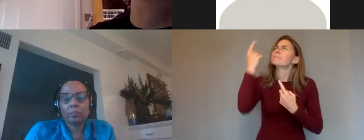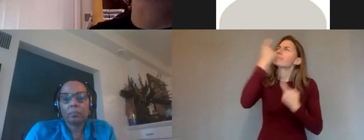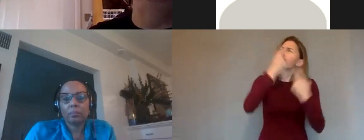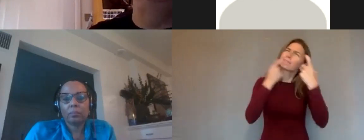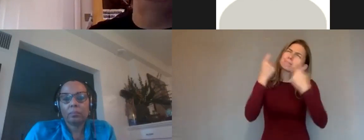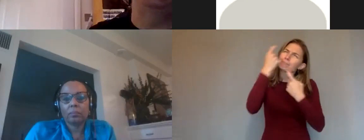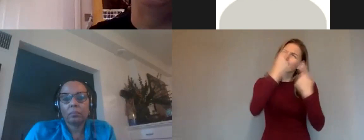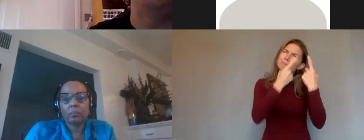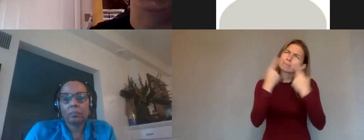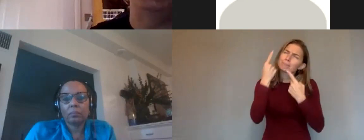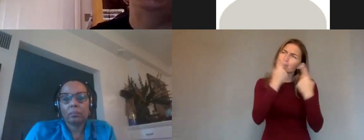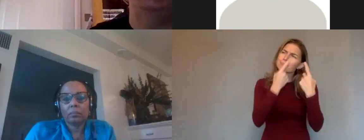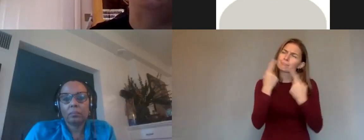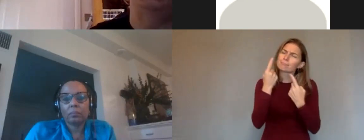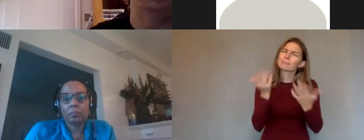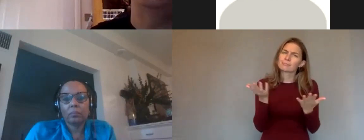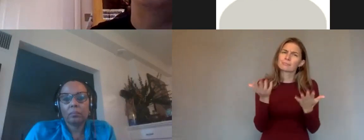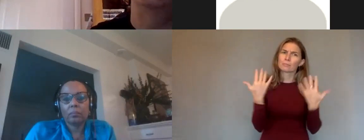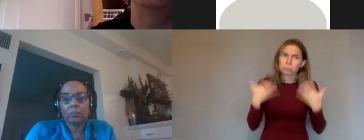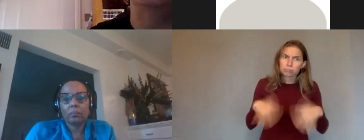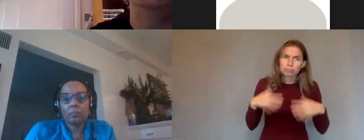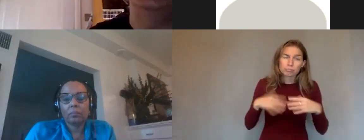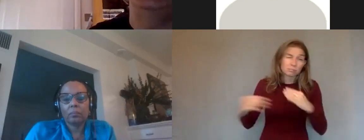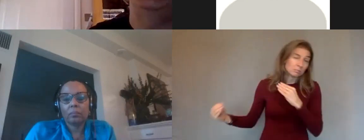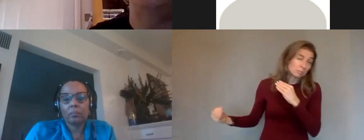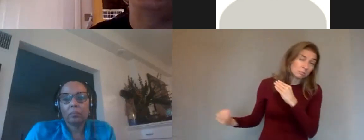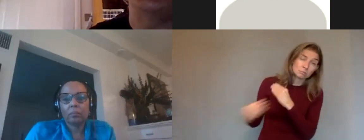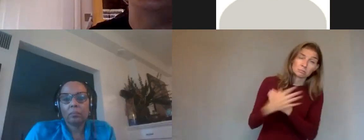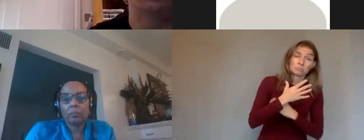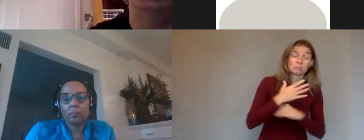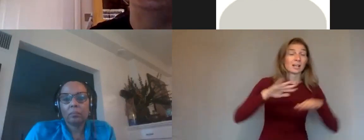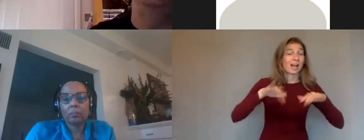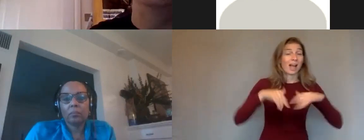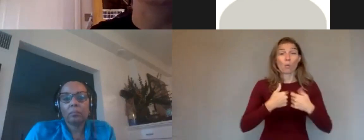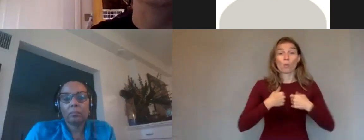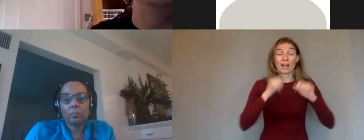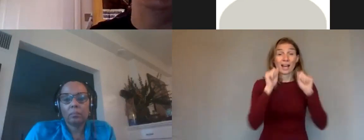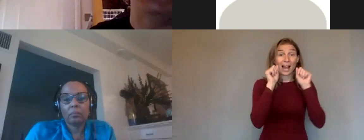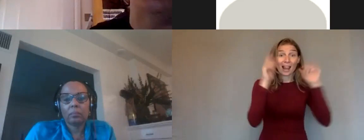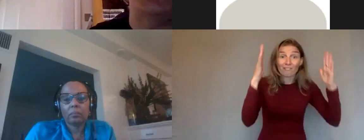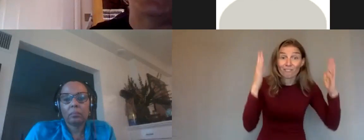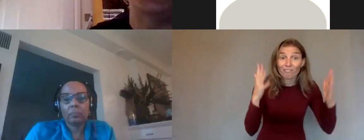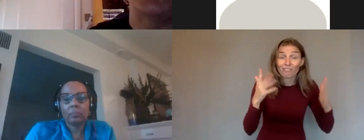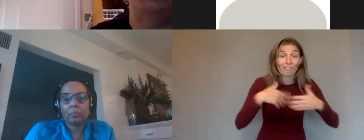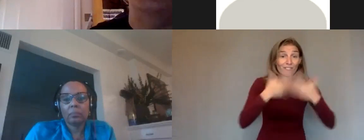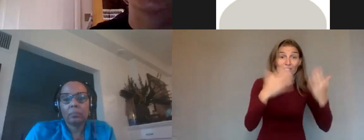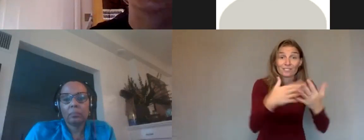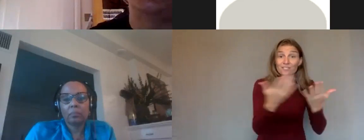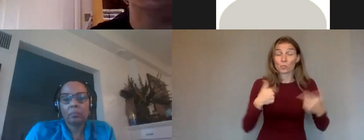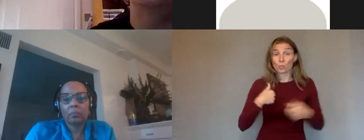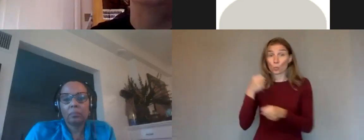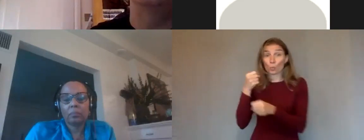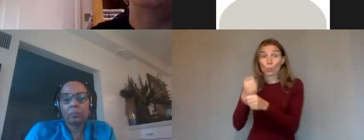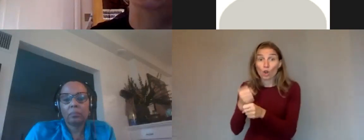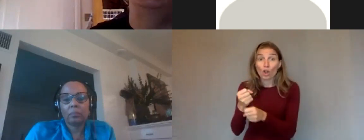which have changed the way I live and work in every sense. You know, I have access to